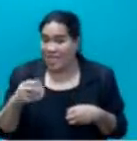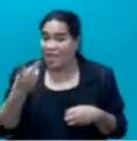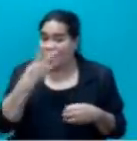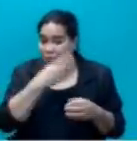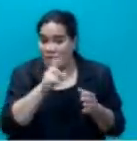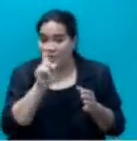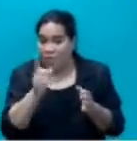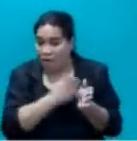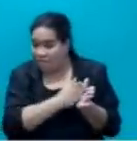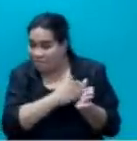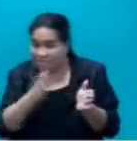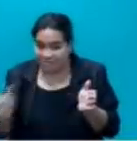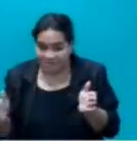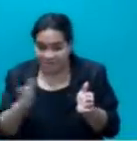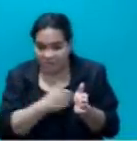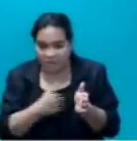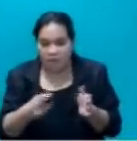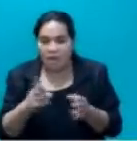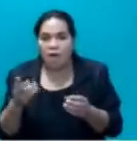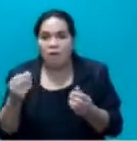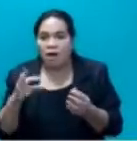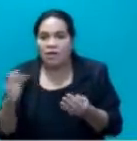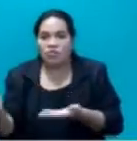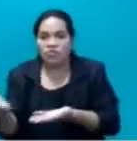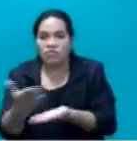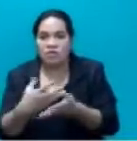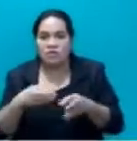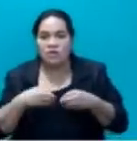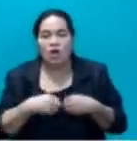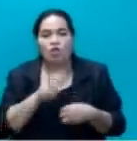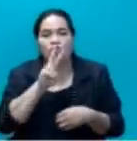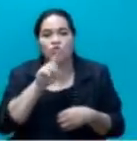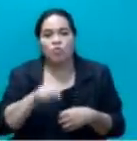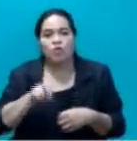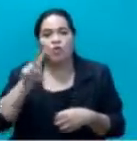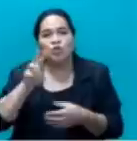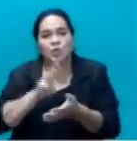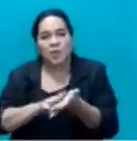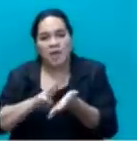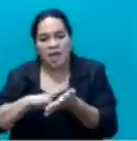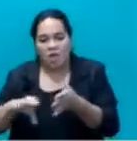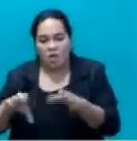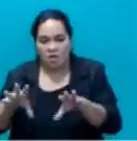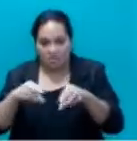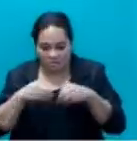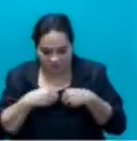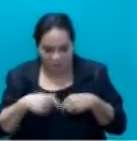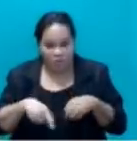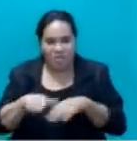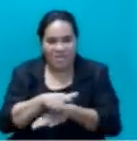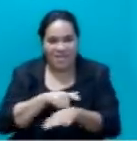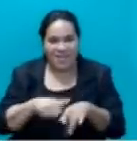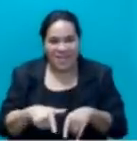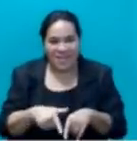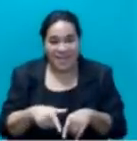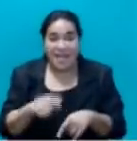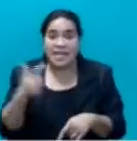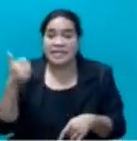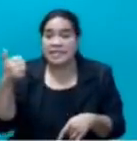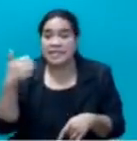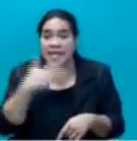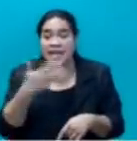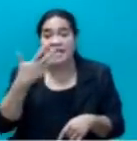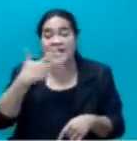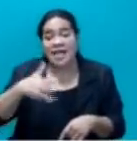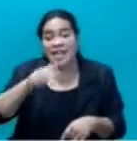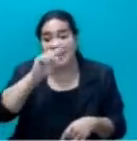21 financial year, revenue stood at $2.2 million in total. Of this, 609,000 was from state